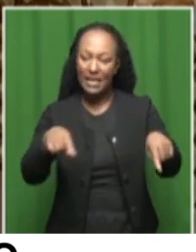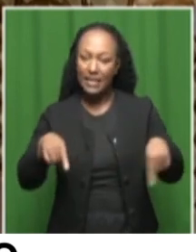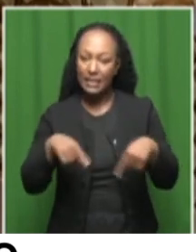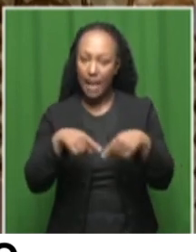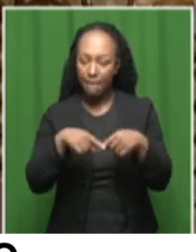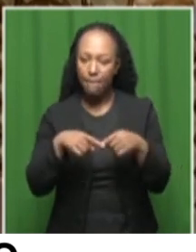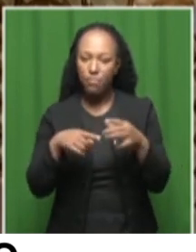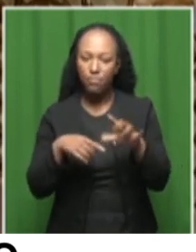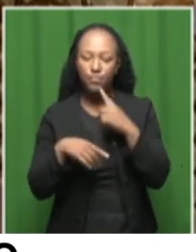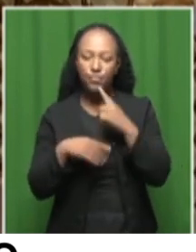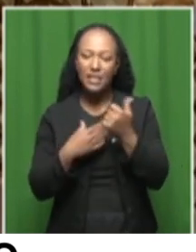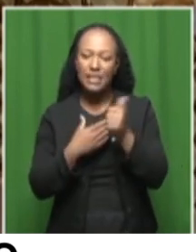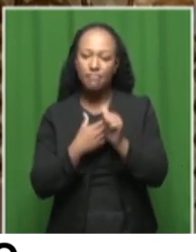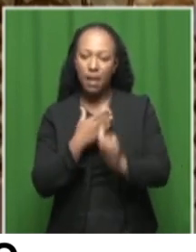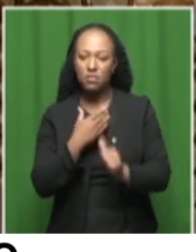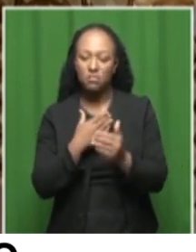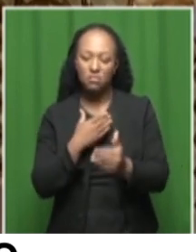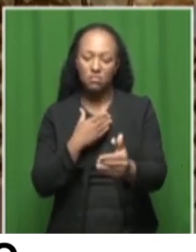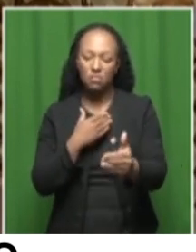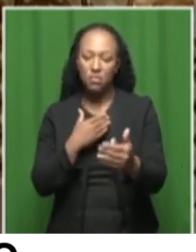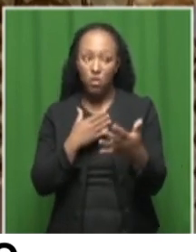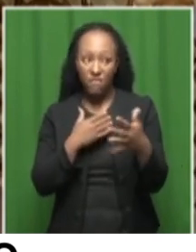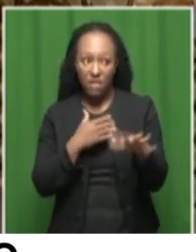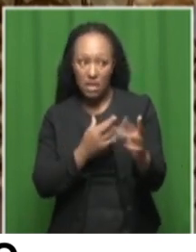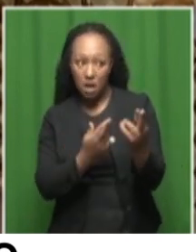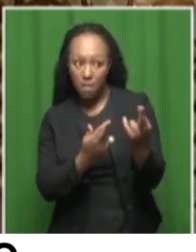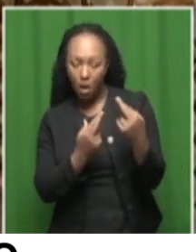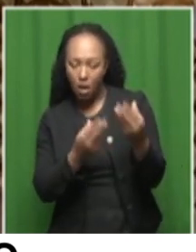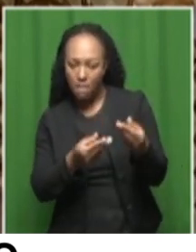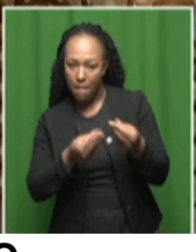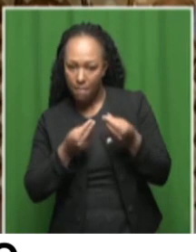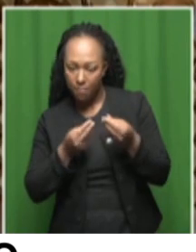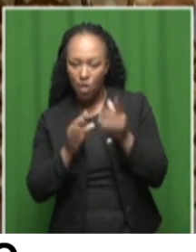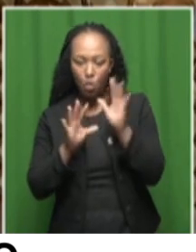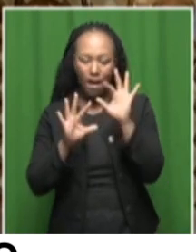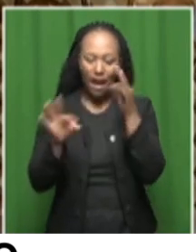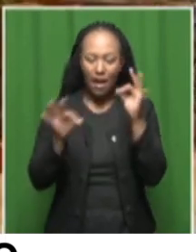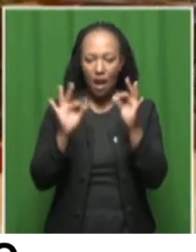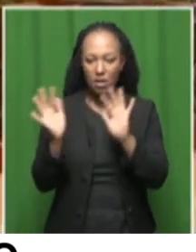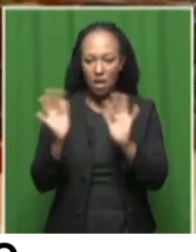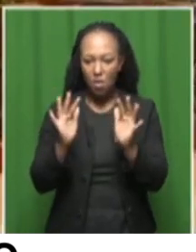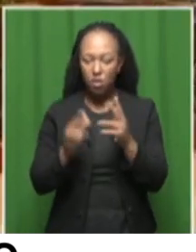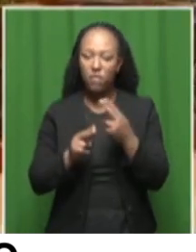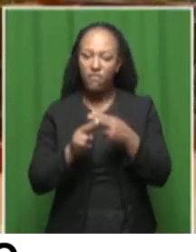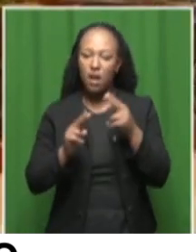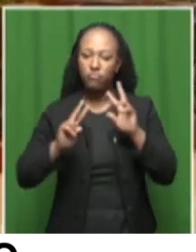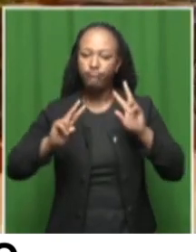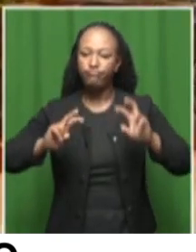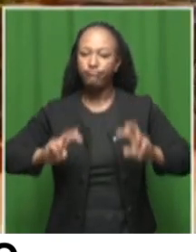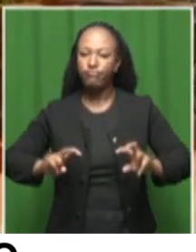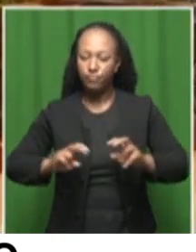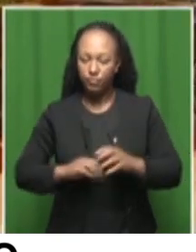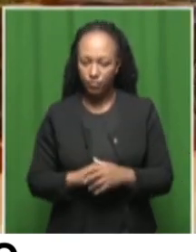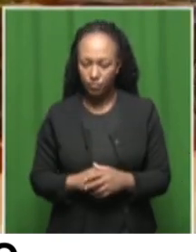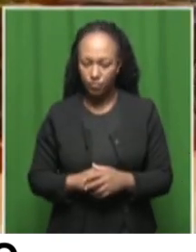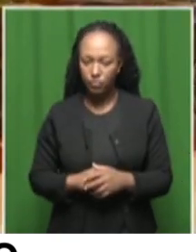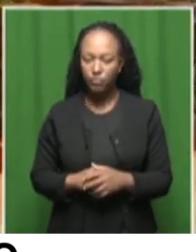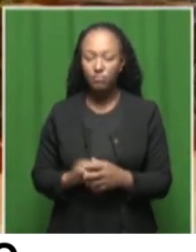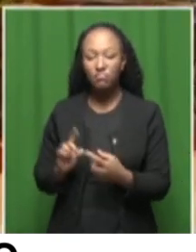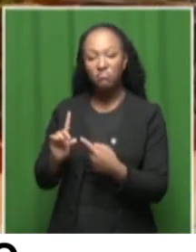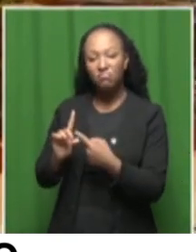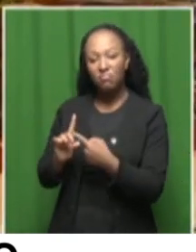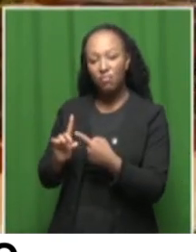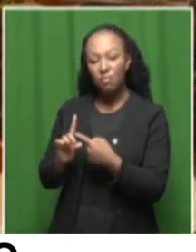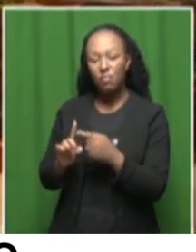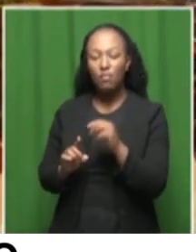should be able to put together, do an analysis process and finalize the investigation. Advocate Gcaleka visited